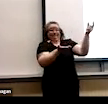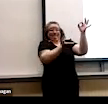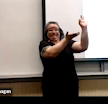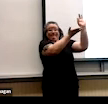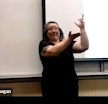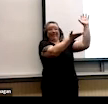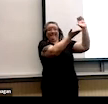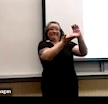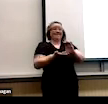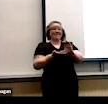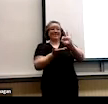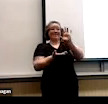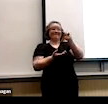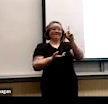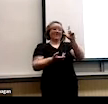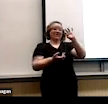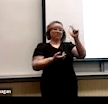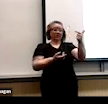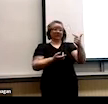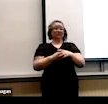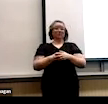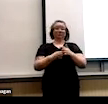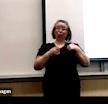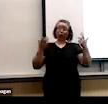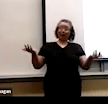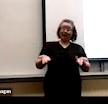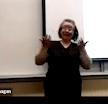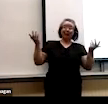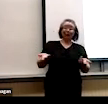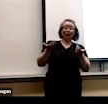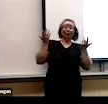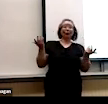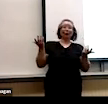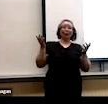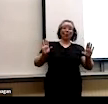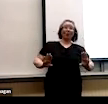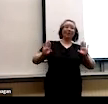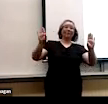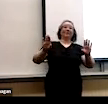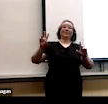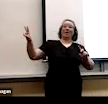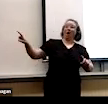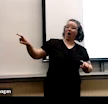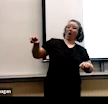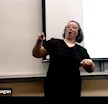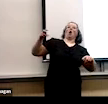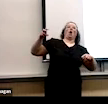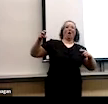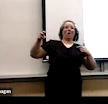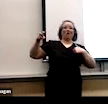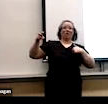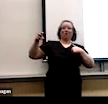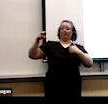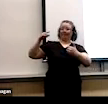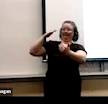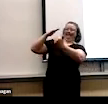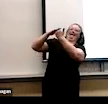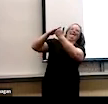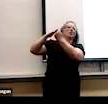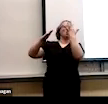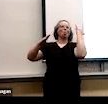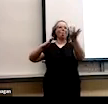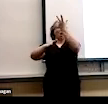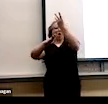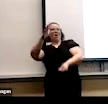adult transition where, yep, we're there, so that's great. But maybe they're experiencing a gap in funding because they didn't apply